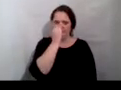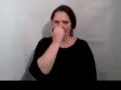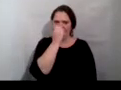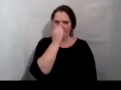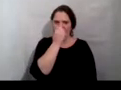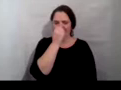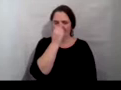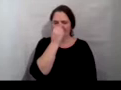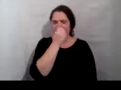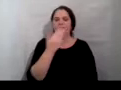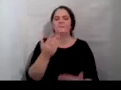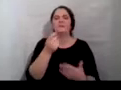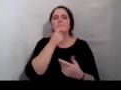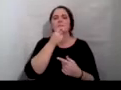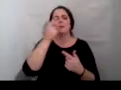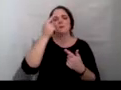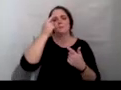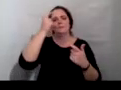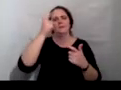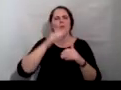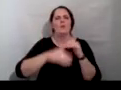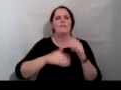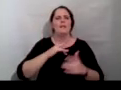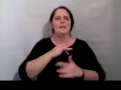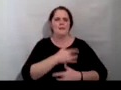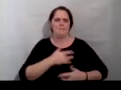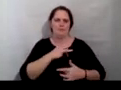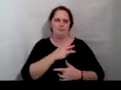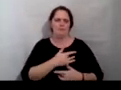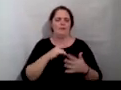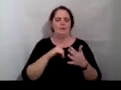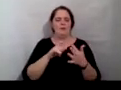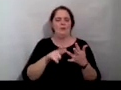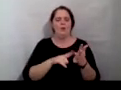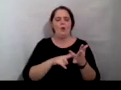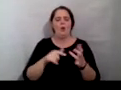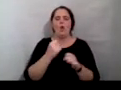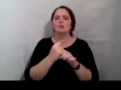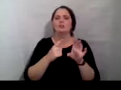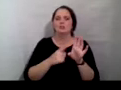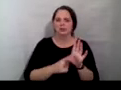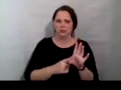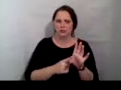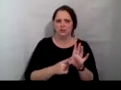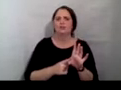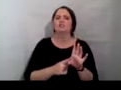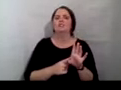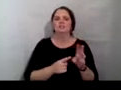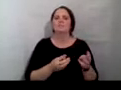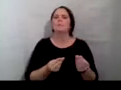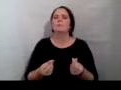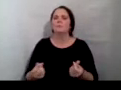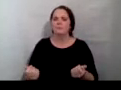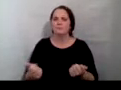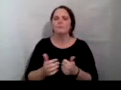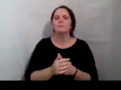Now, I just want to turn briefly to this concept of emotional ecology. We've had a bit of a look at Mavis Ngallametta's